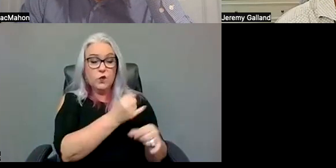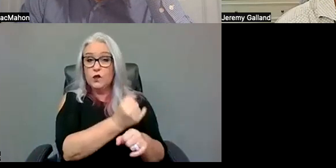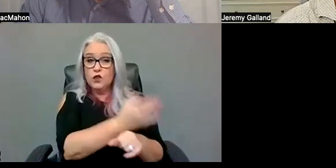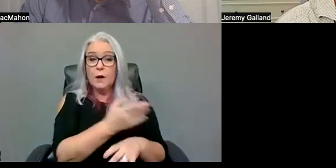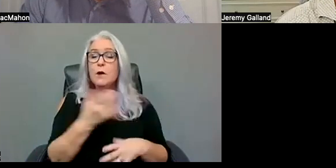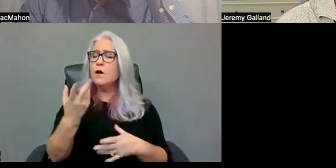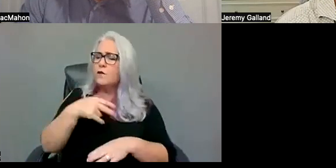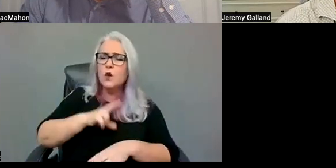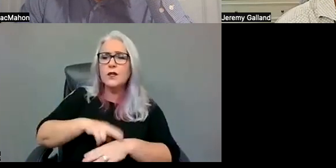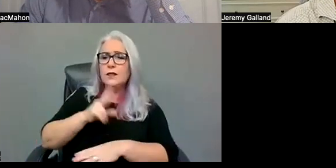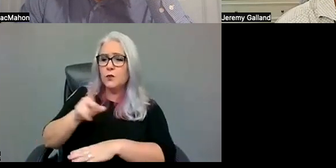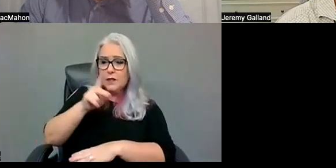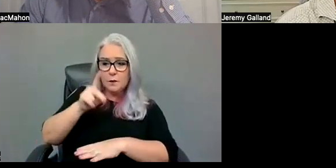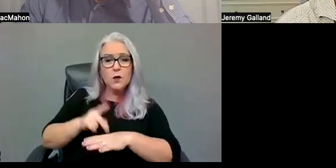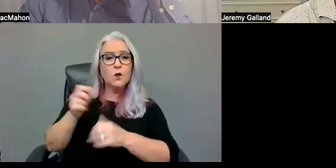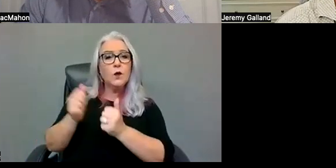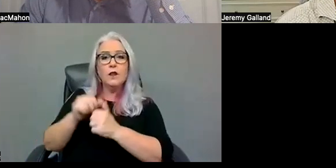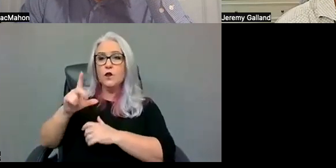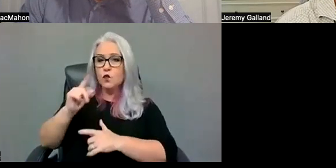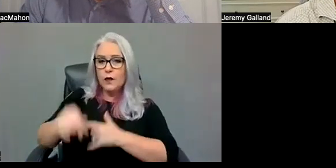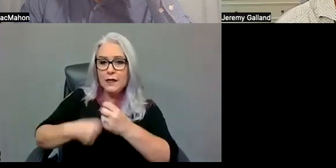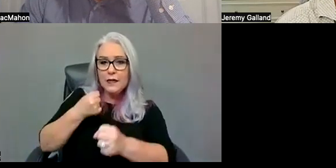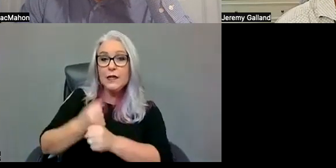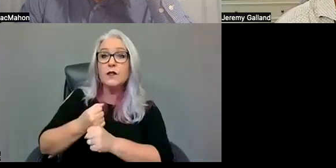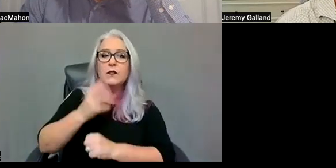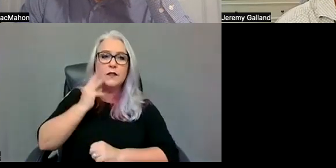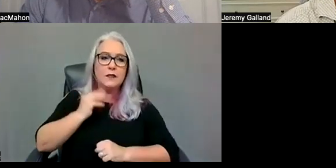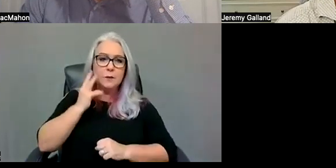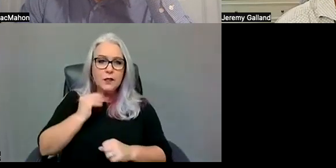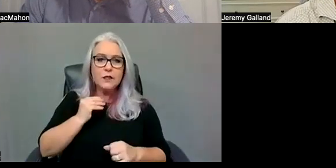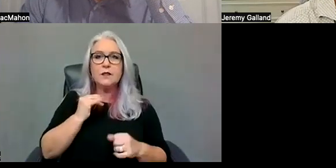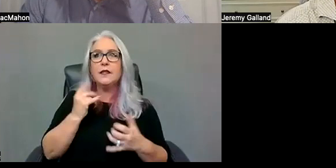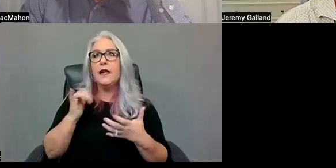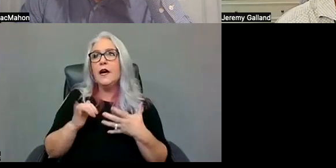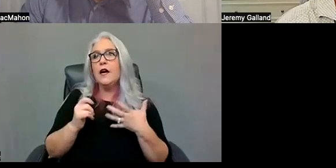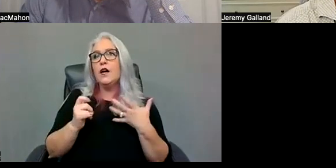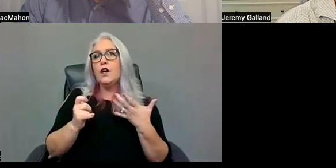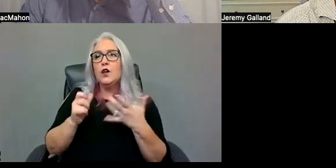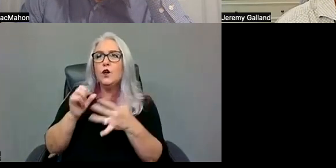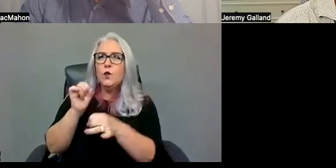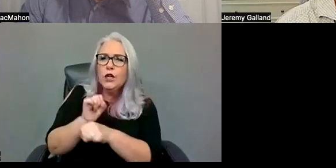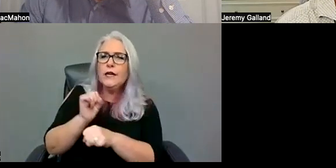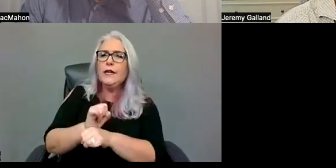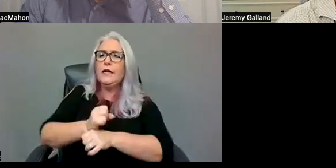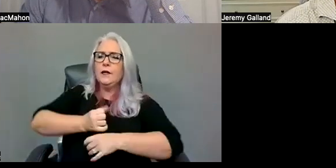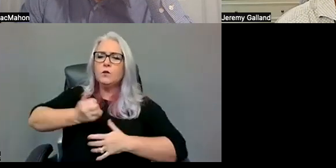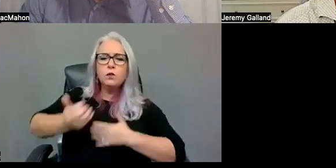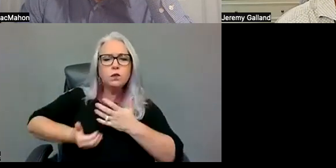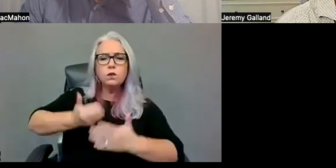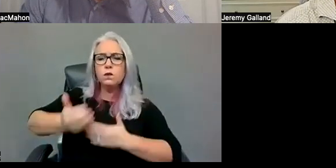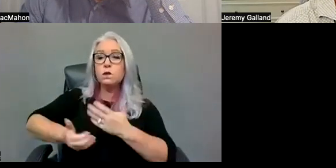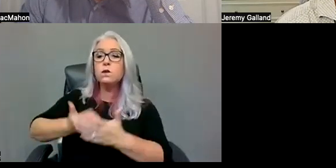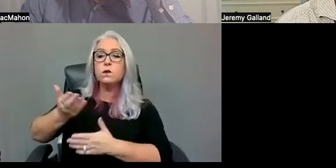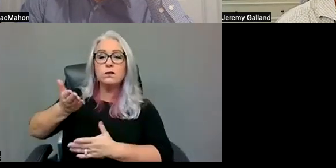with, 2 decades of experience who are handling situations, but it